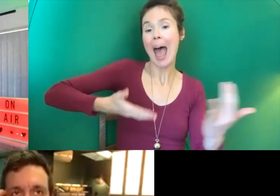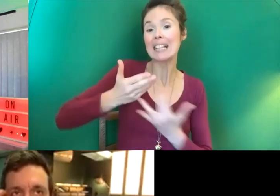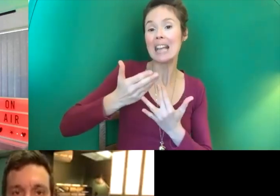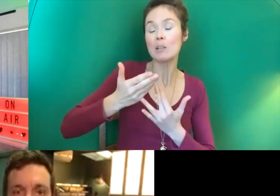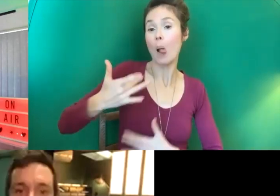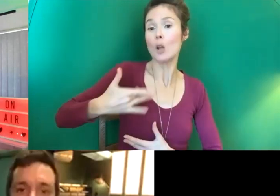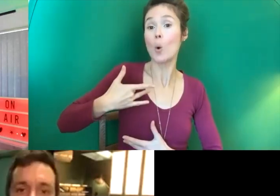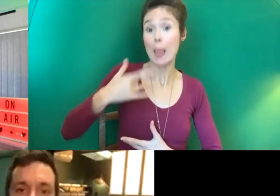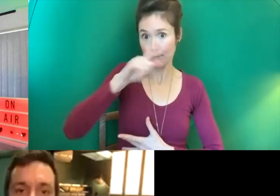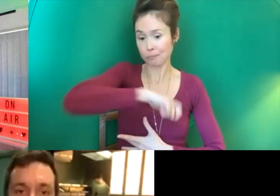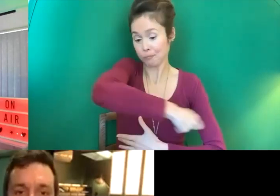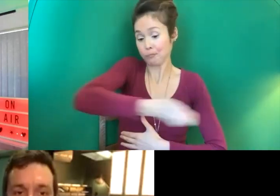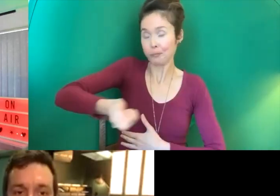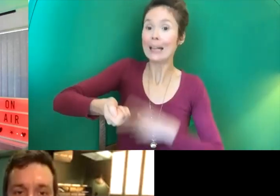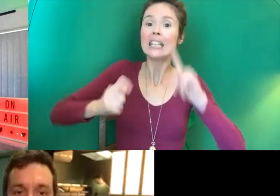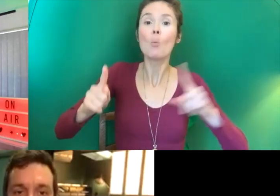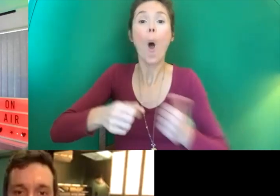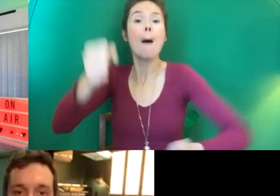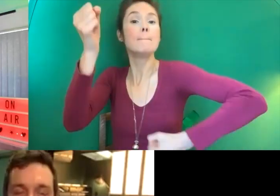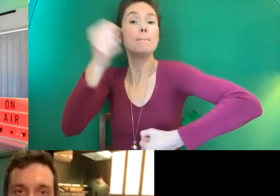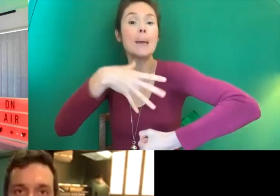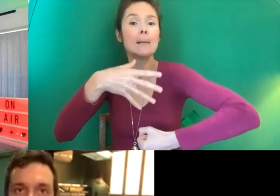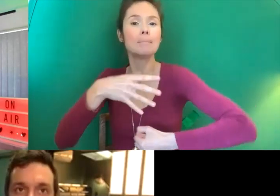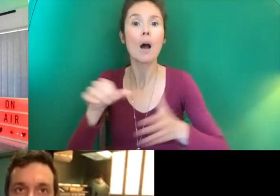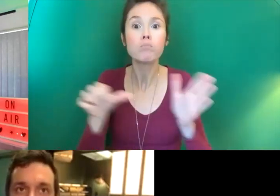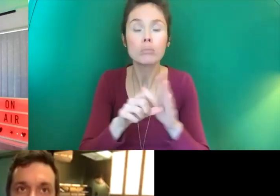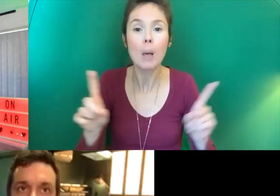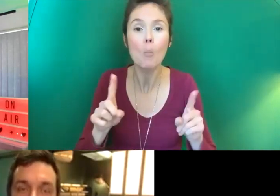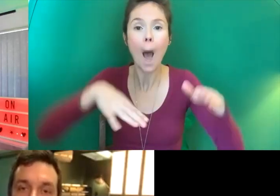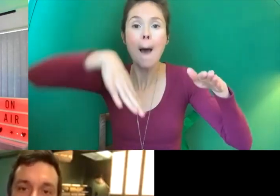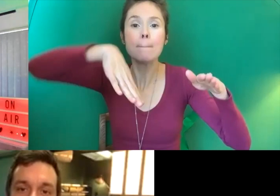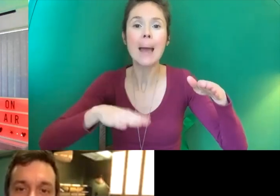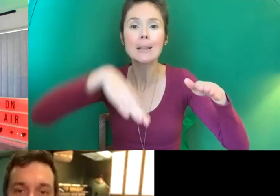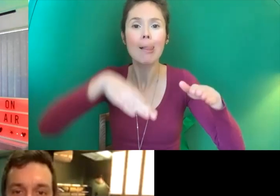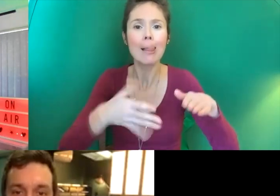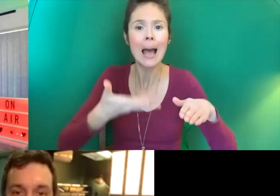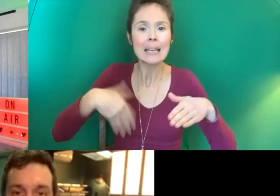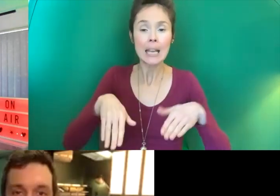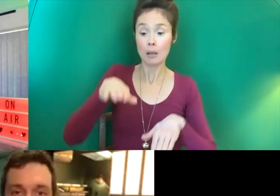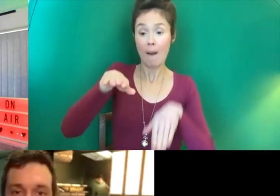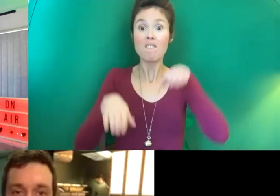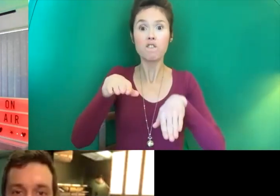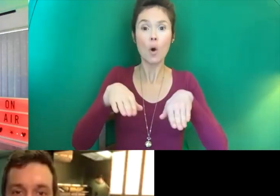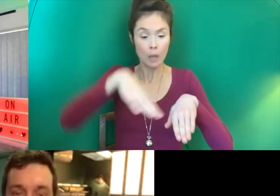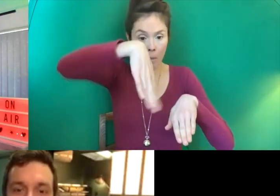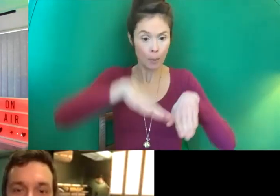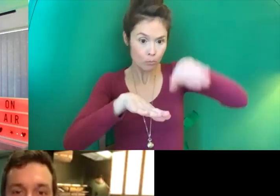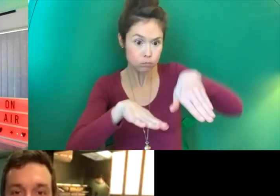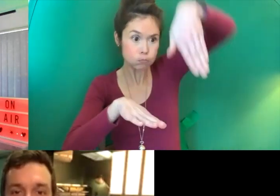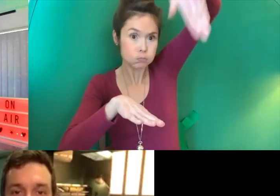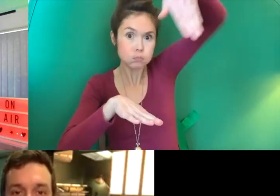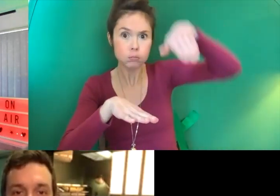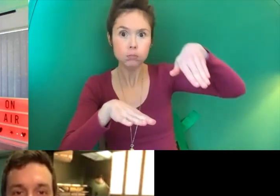through what that means were we then able to get a motion sensor bin for our